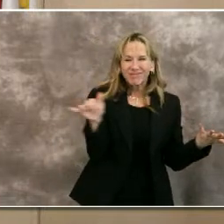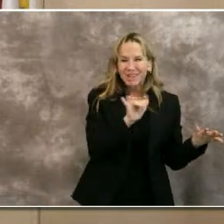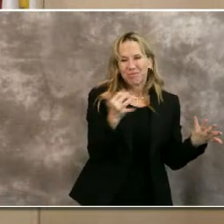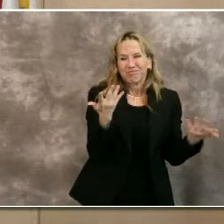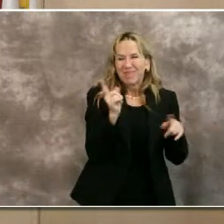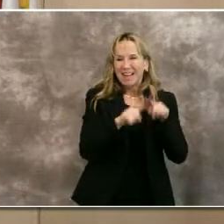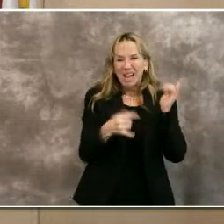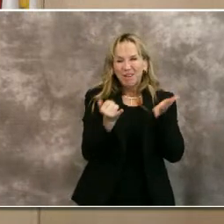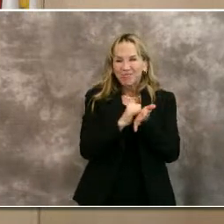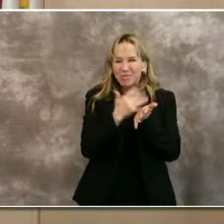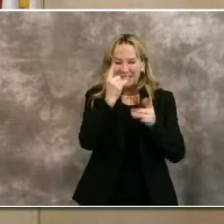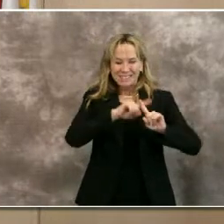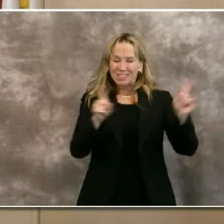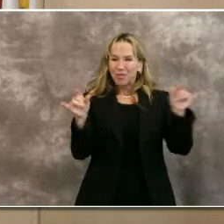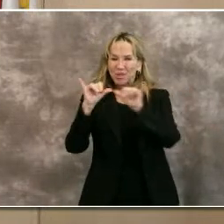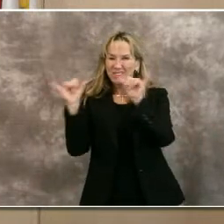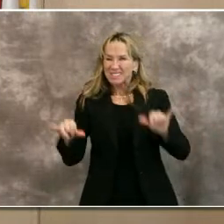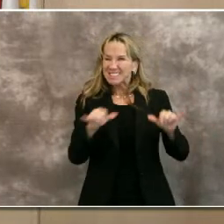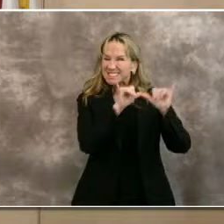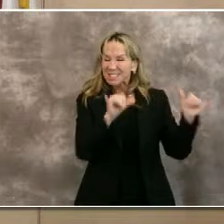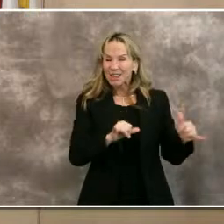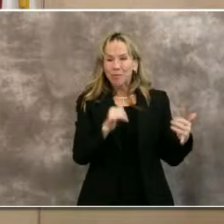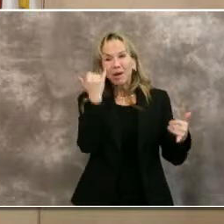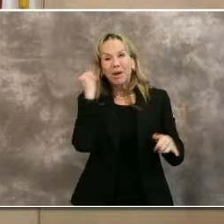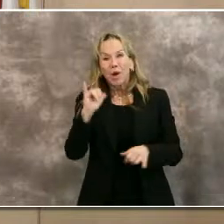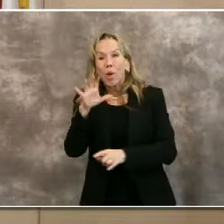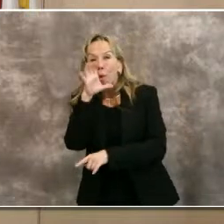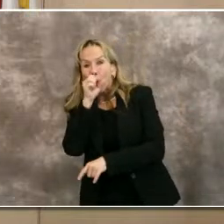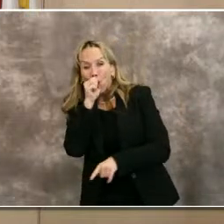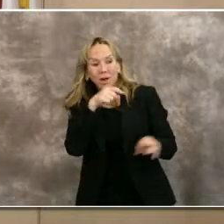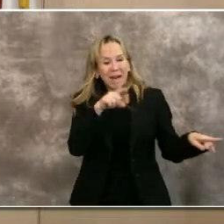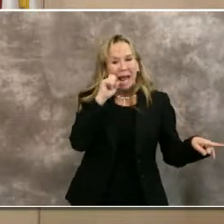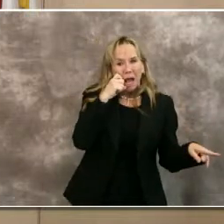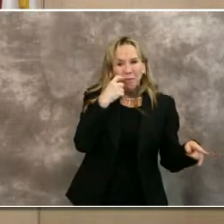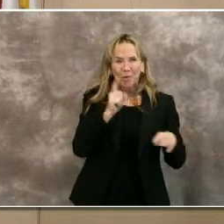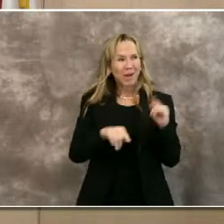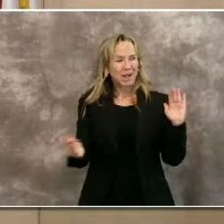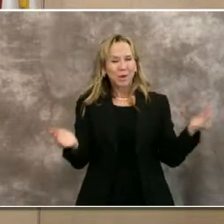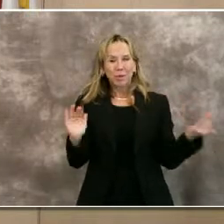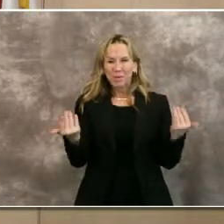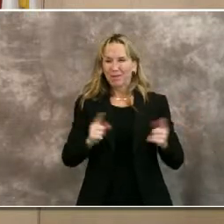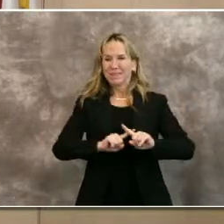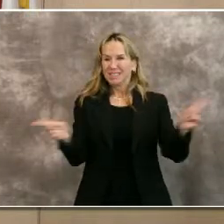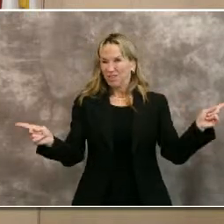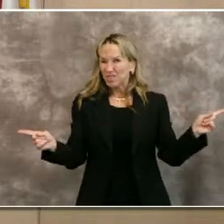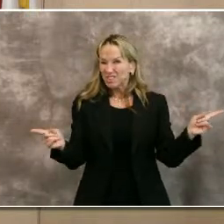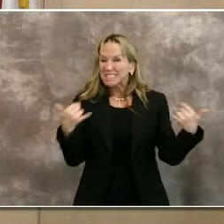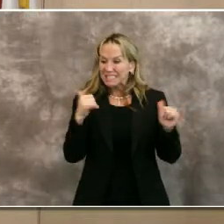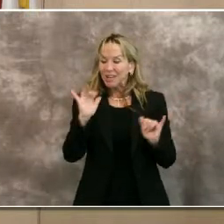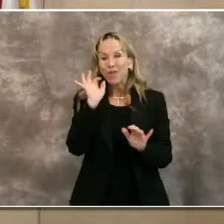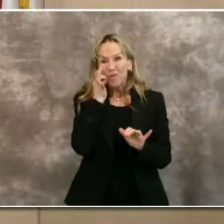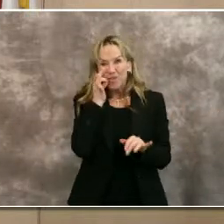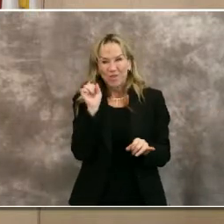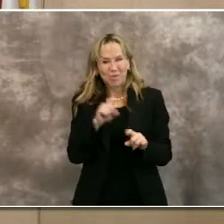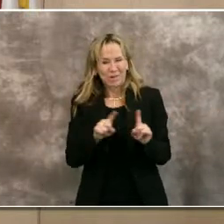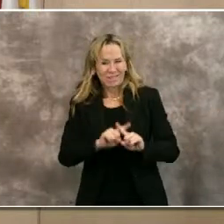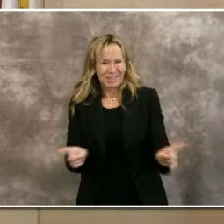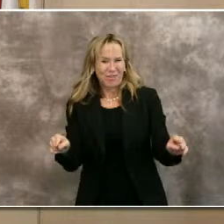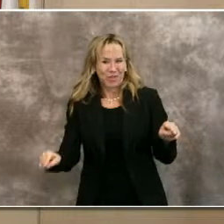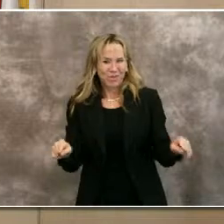oranges. We are doing a great job locally. The state puts out a daily